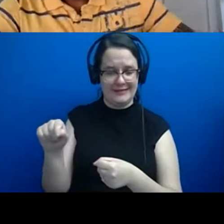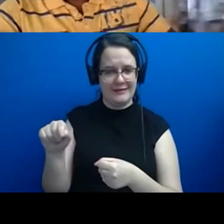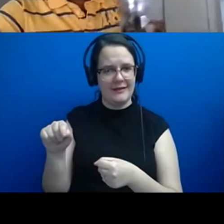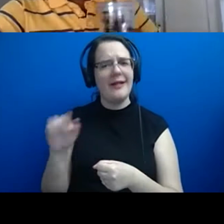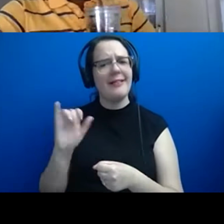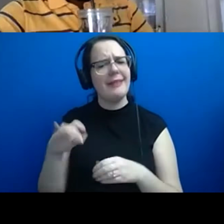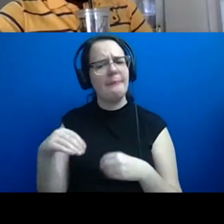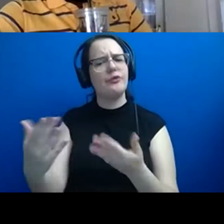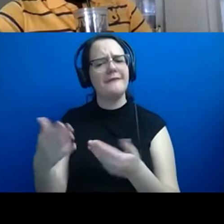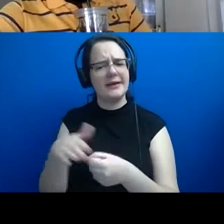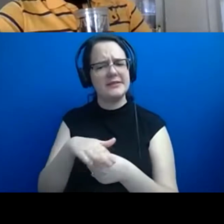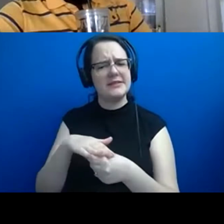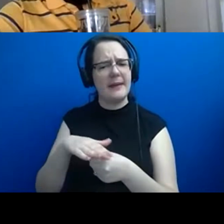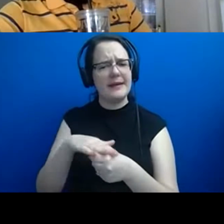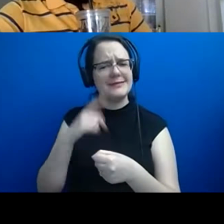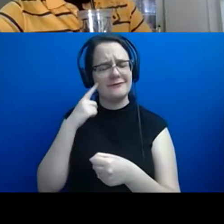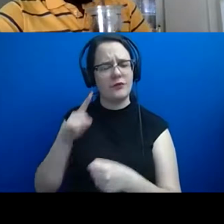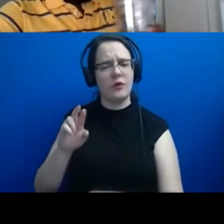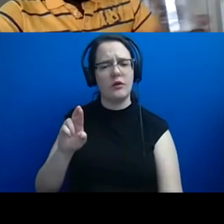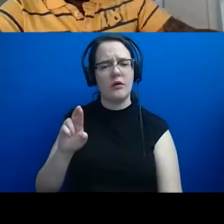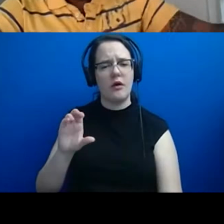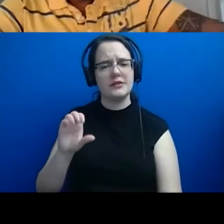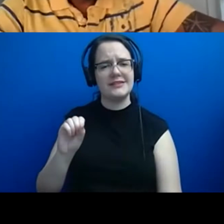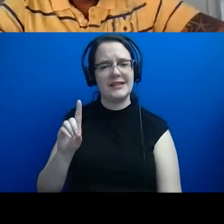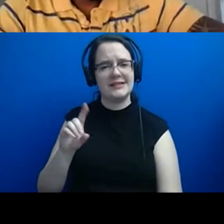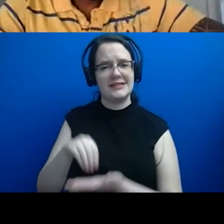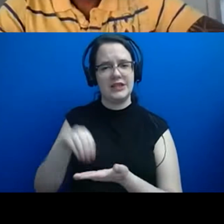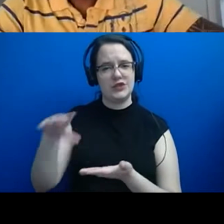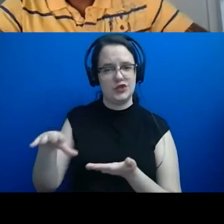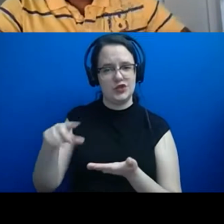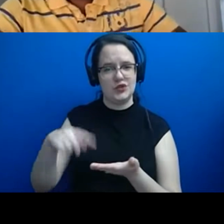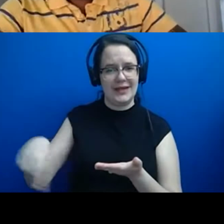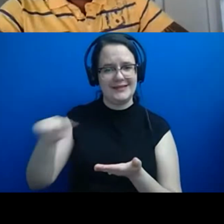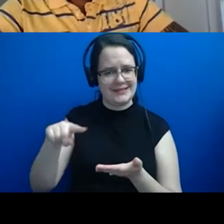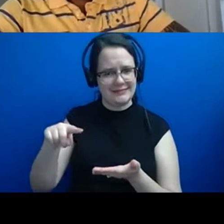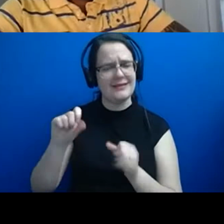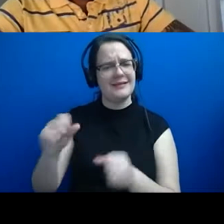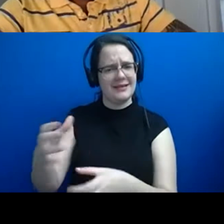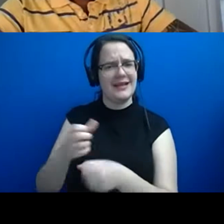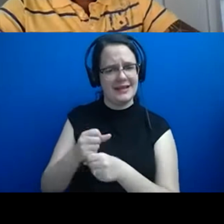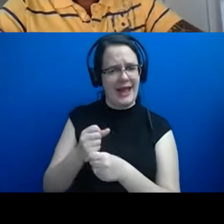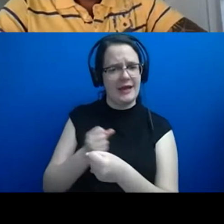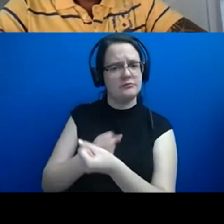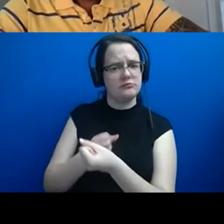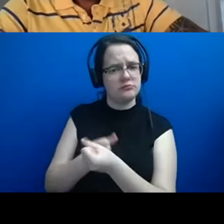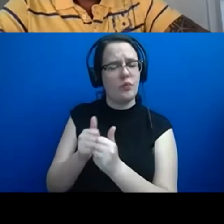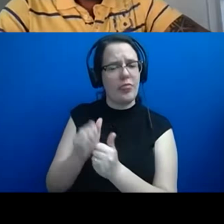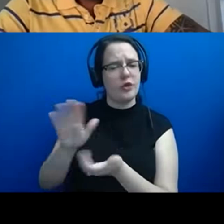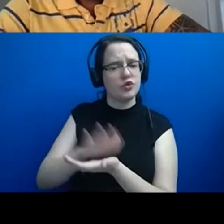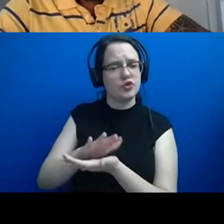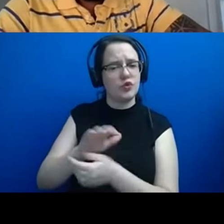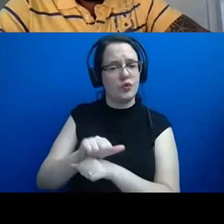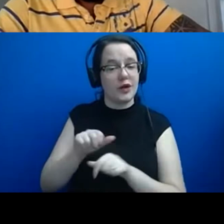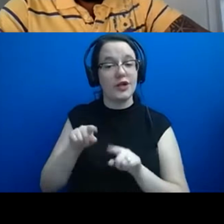space where RCSD students can receive assistance with schoolwork during the remote